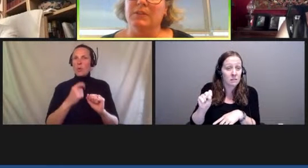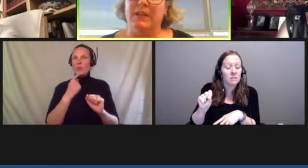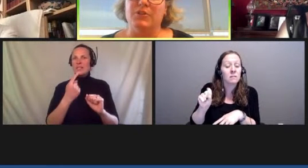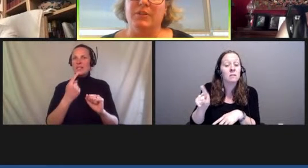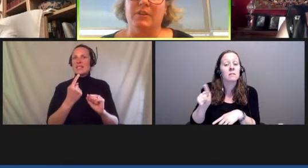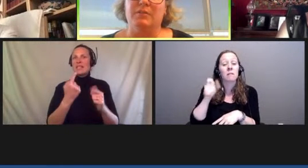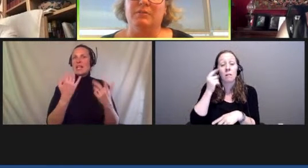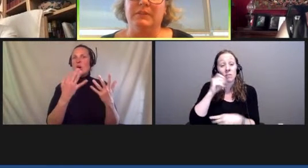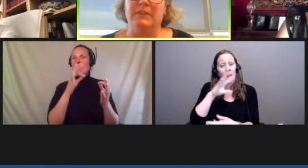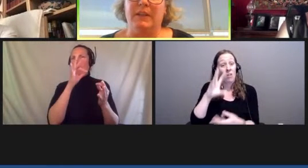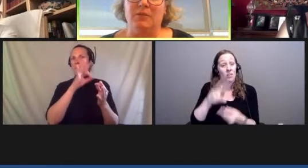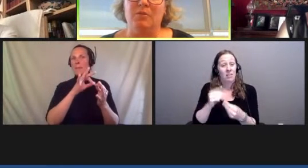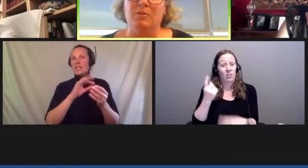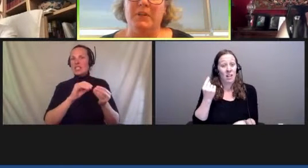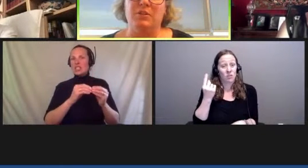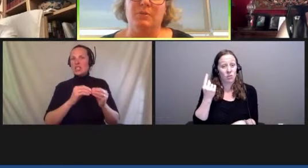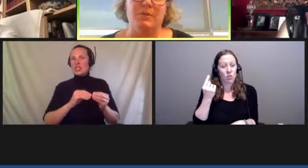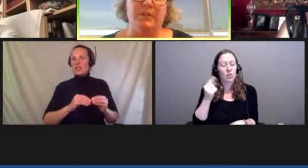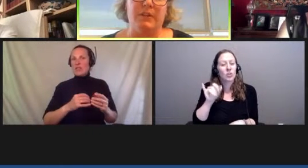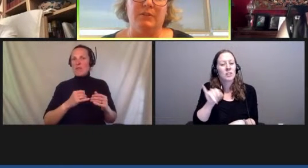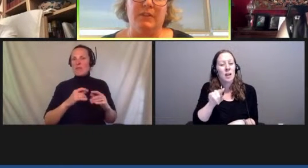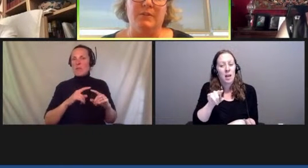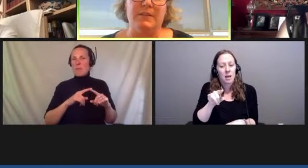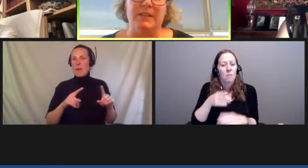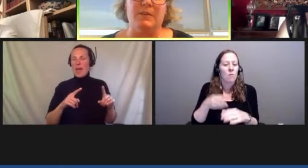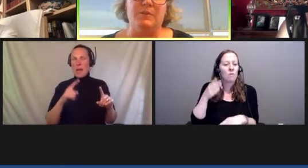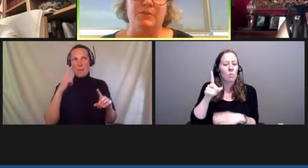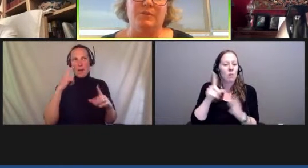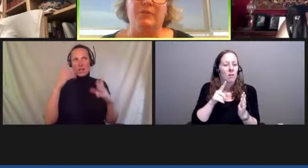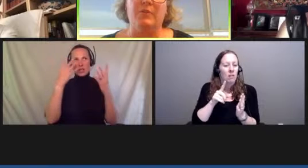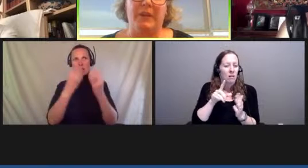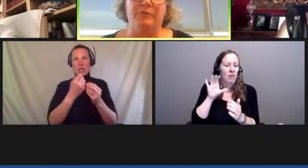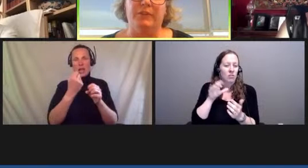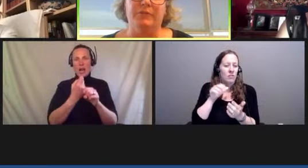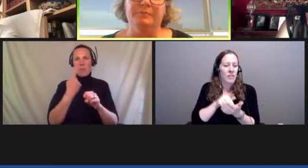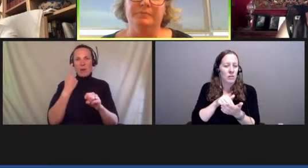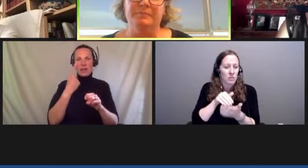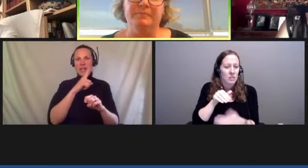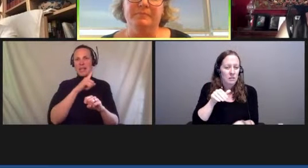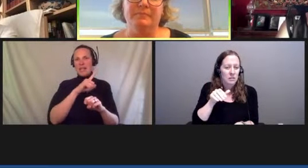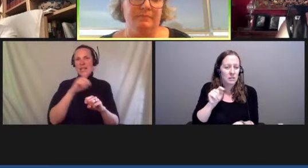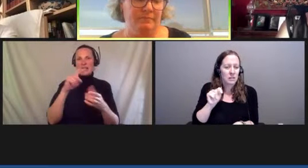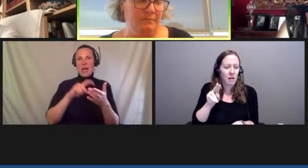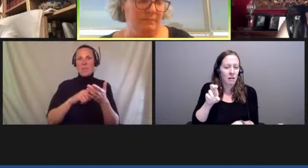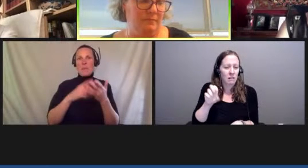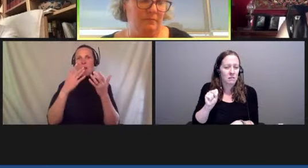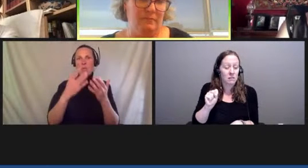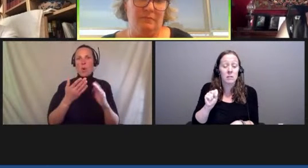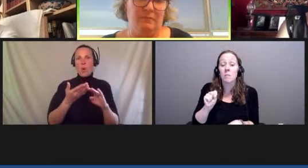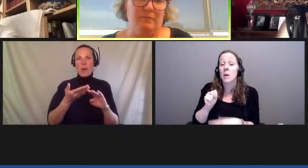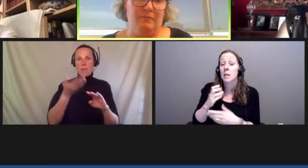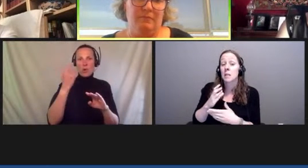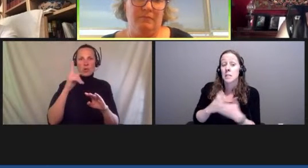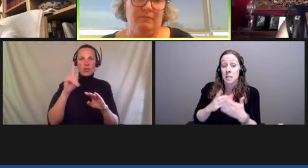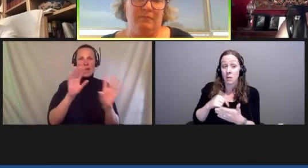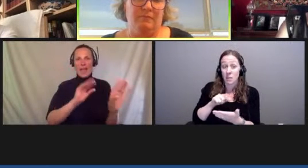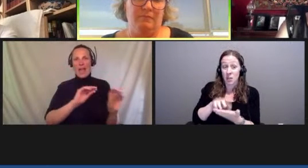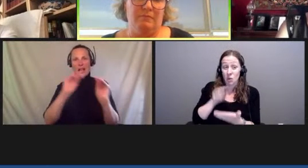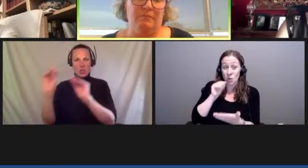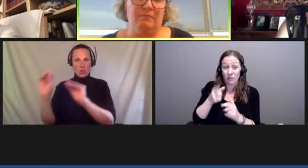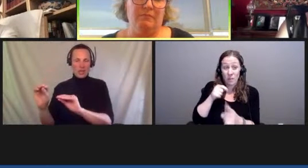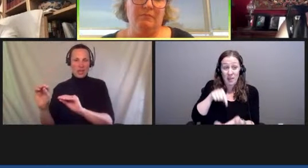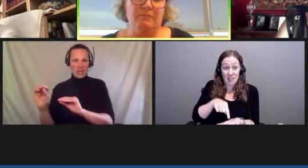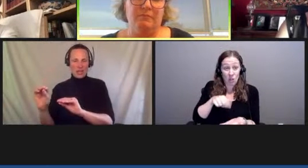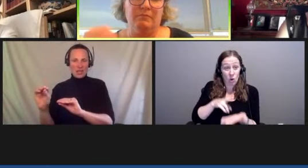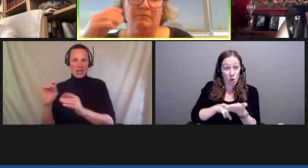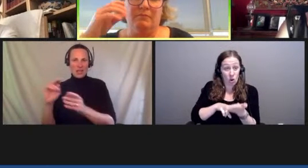total last year, like Nicole mentioned, it was over 100,000 tons that was diverted from landfill. Okay, but some of the lessons we've learned from this contract,